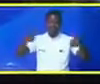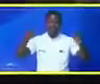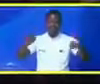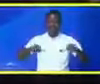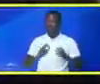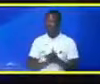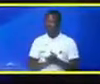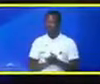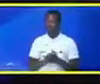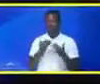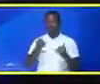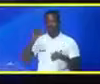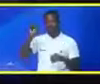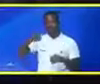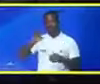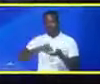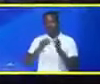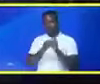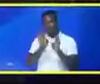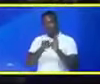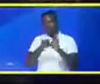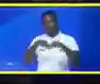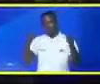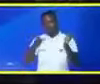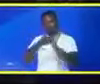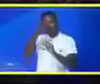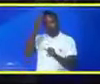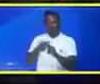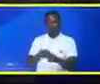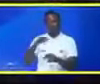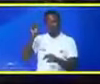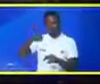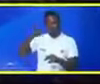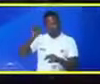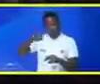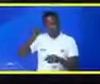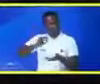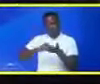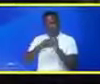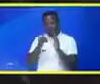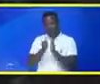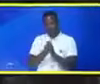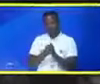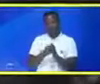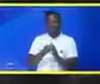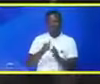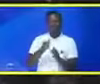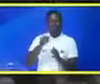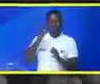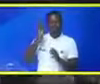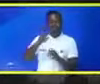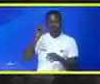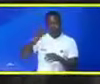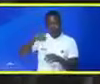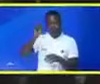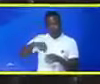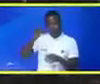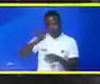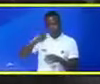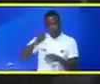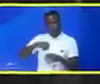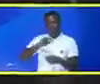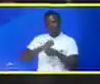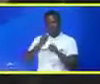Yes means yes to open doors. Yes means yes to liftings. Yes means yes to